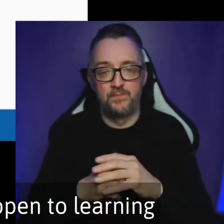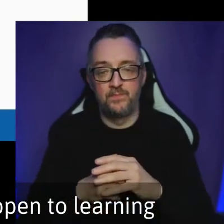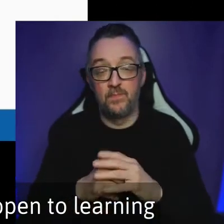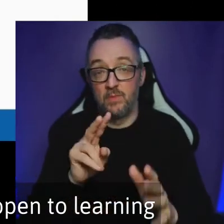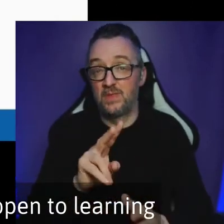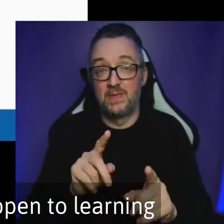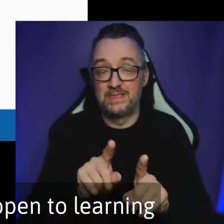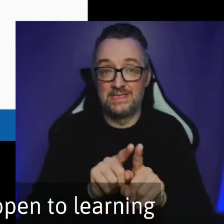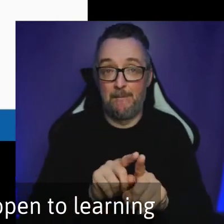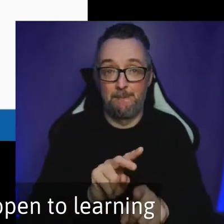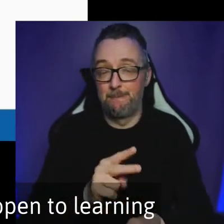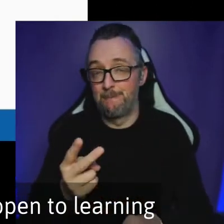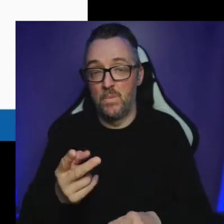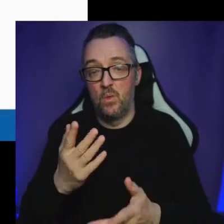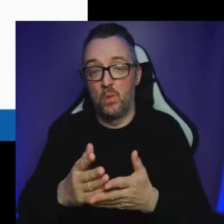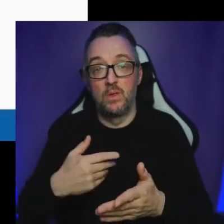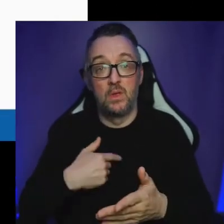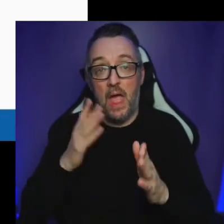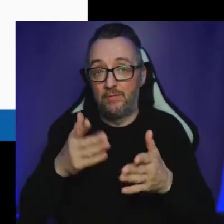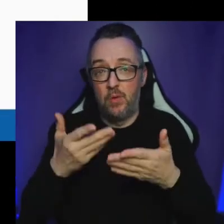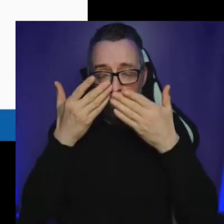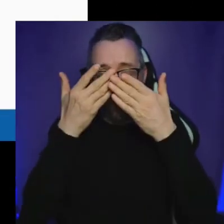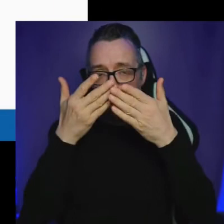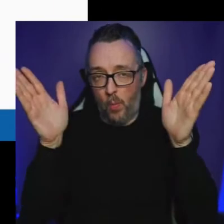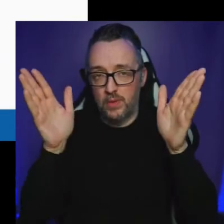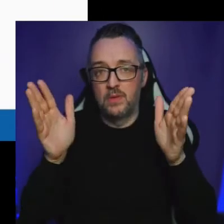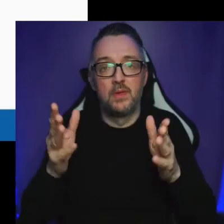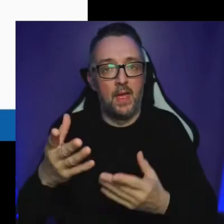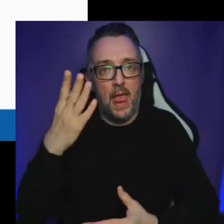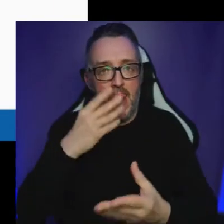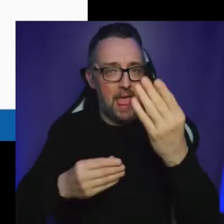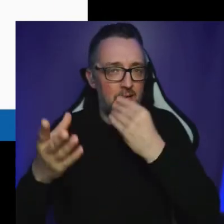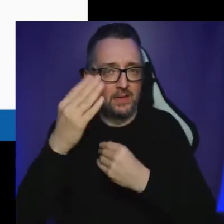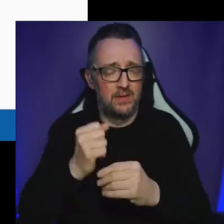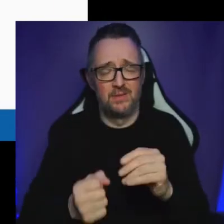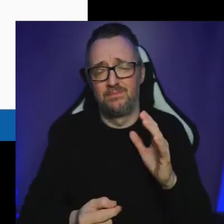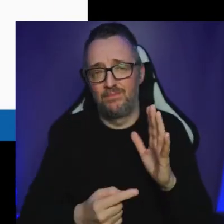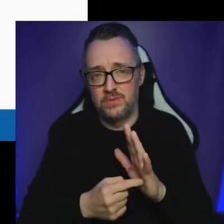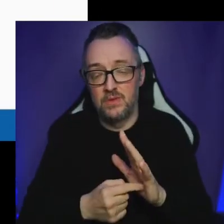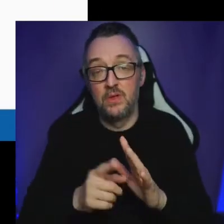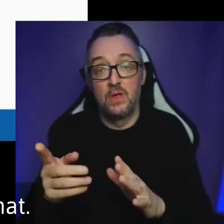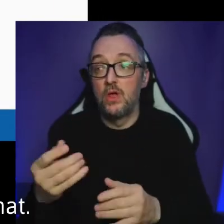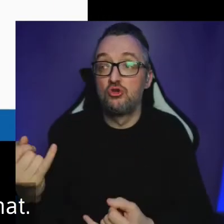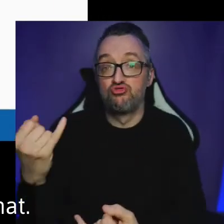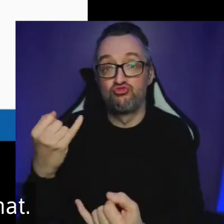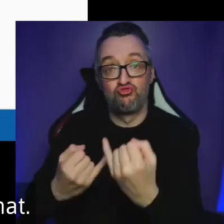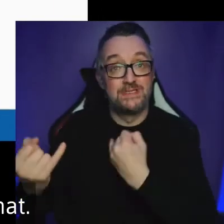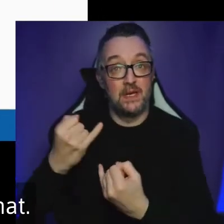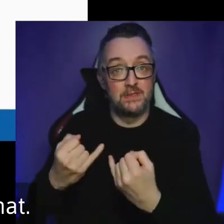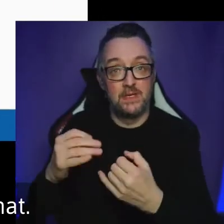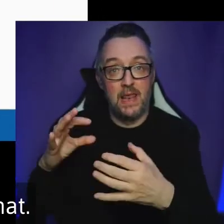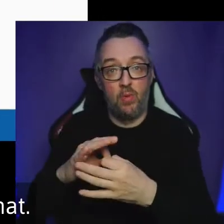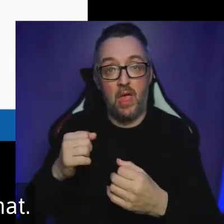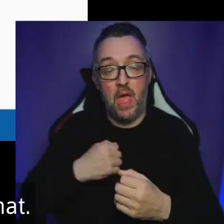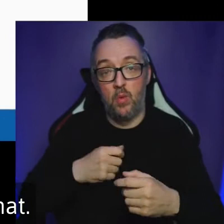is really about being open to learning and taking an open-minded approach to both the criticism that we get on the methods that we